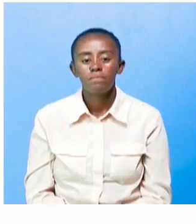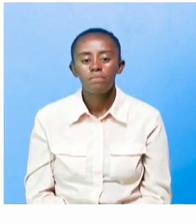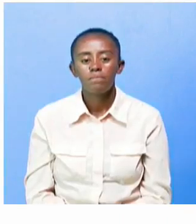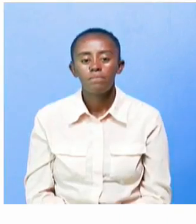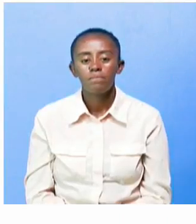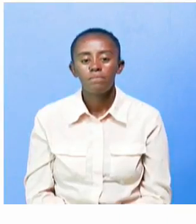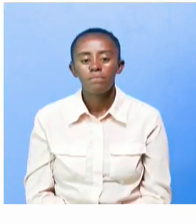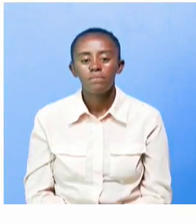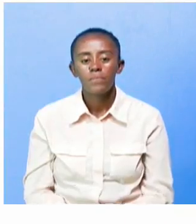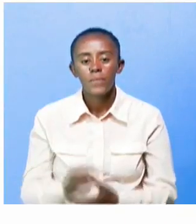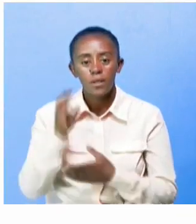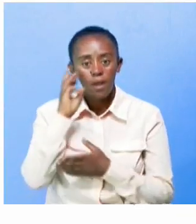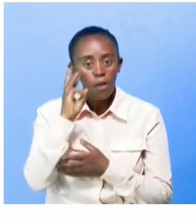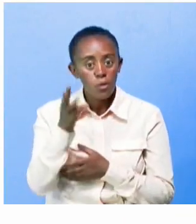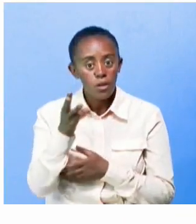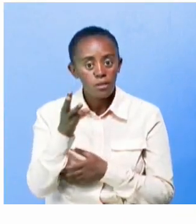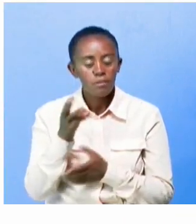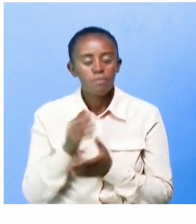I will